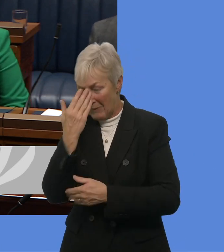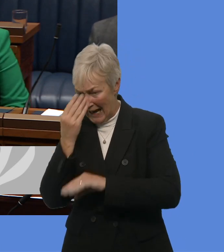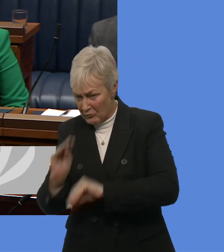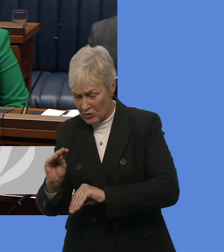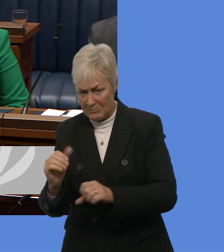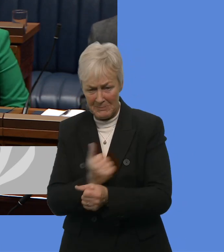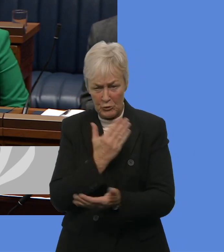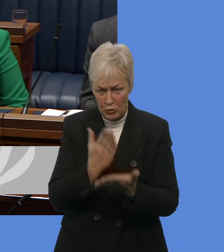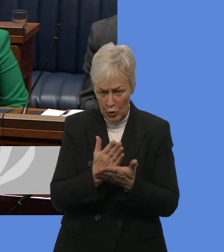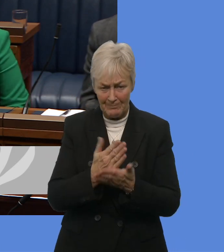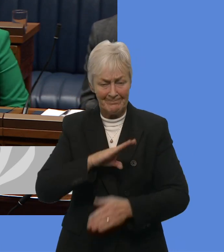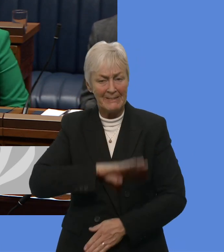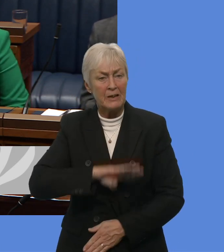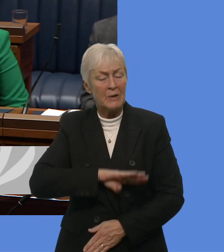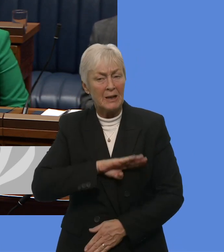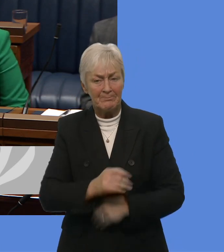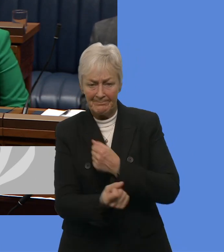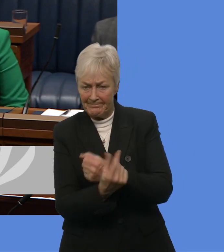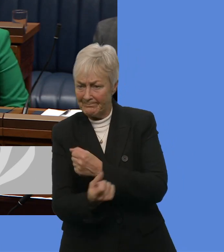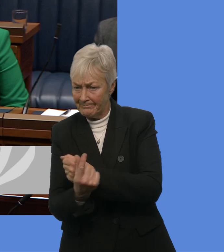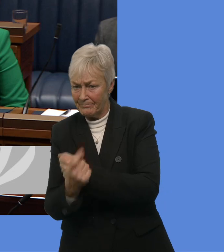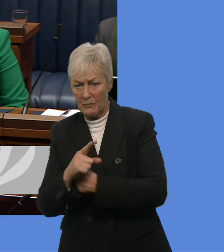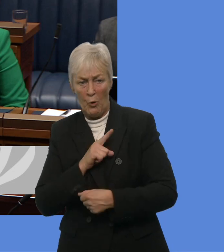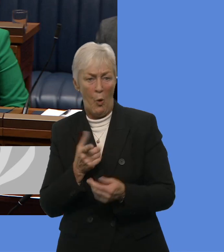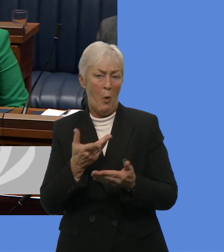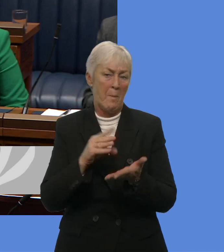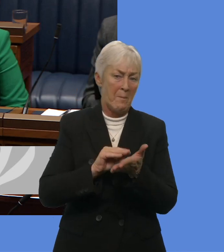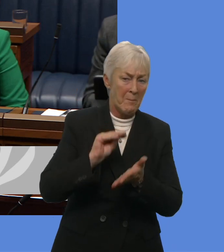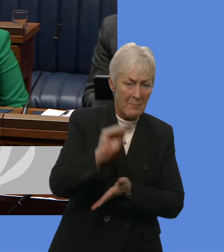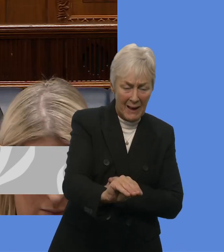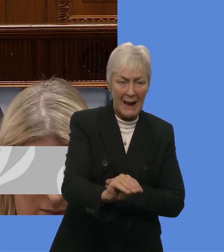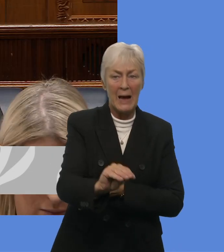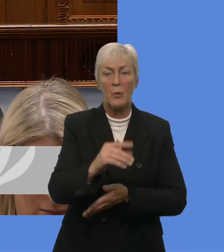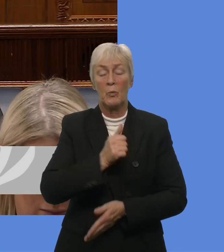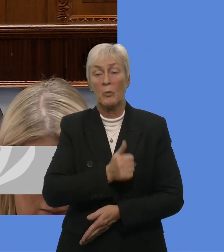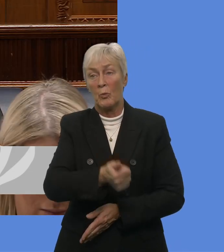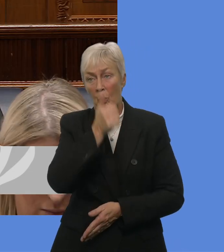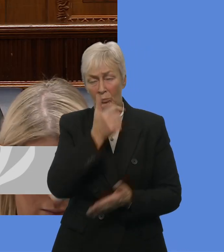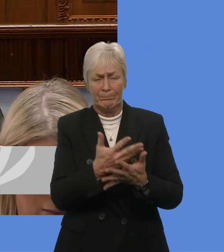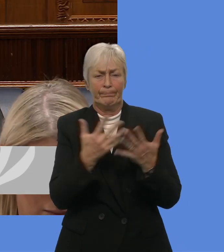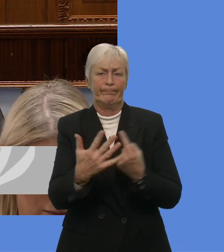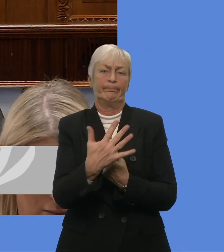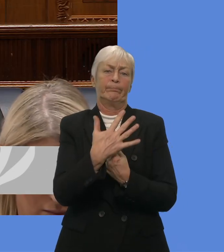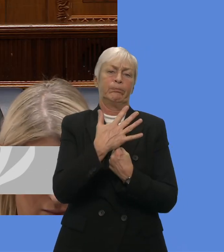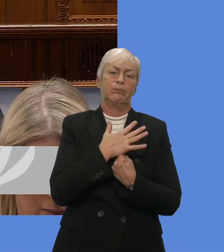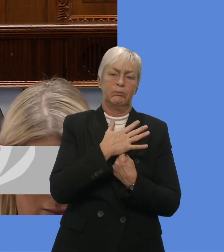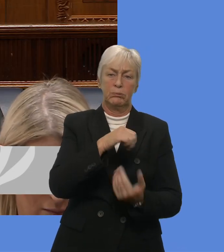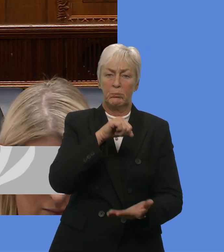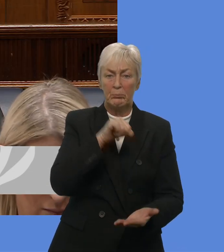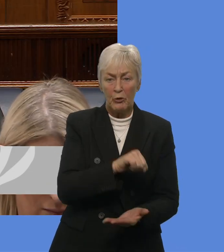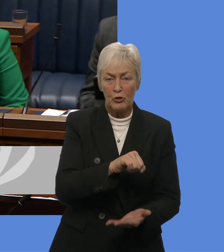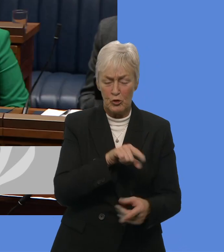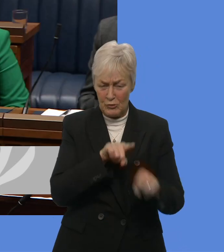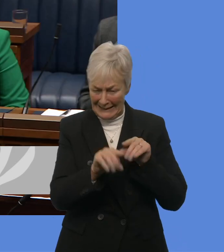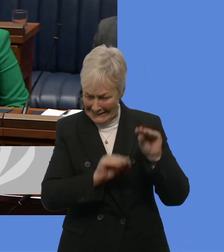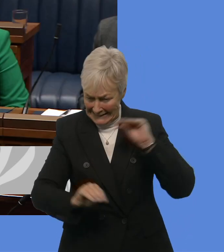ensure a satisfactory outcome in relation to public pay settlements. And we know that there is a huge pressure on the budget to try to do so, and